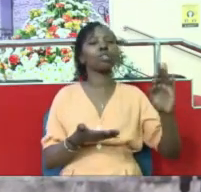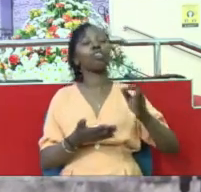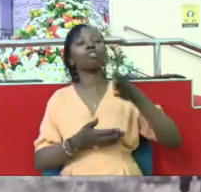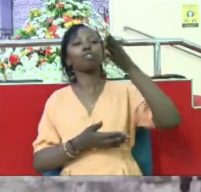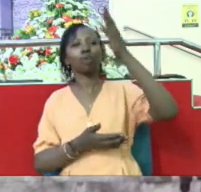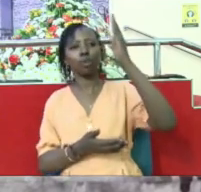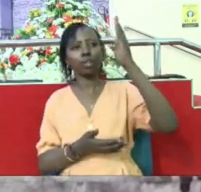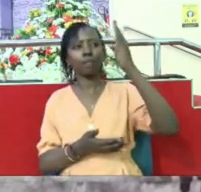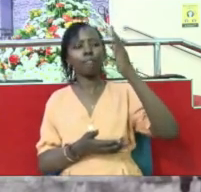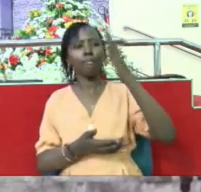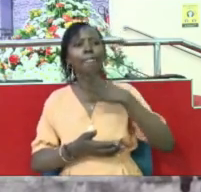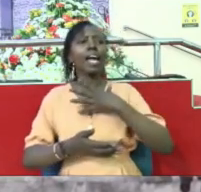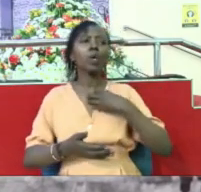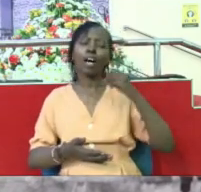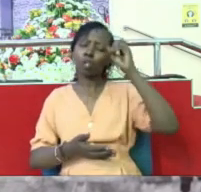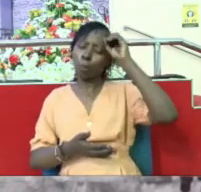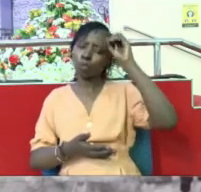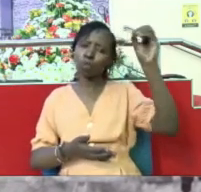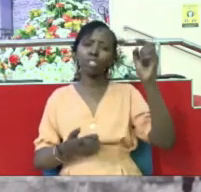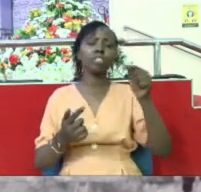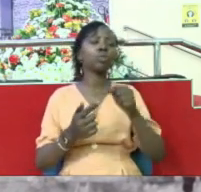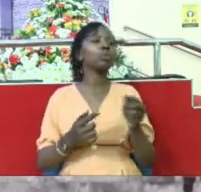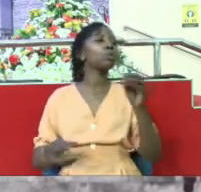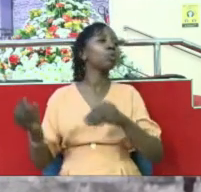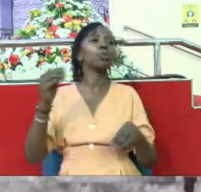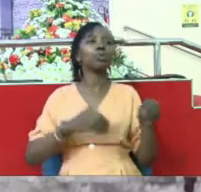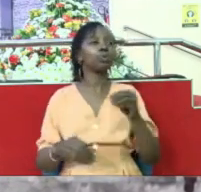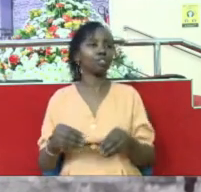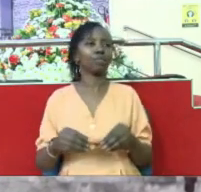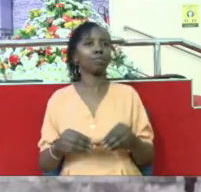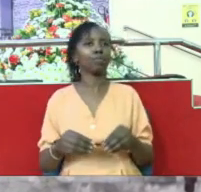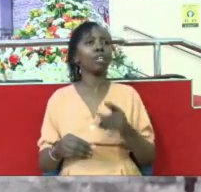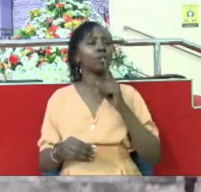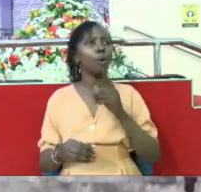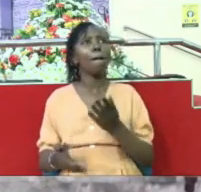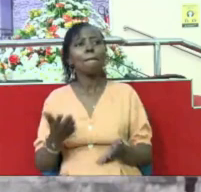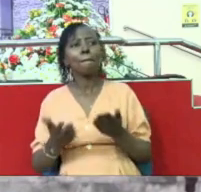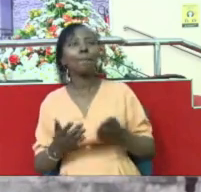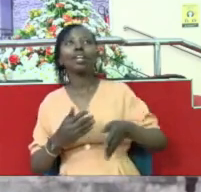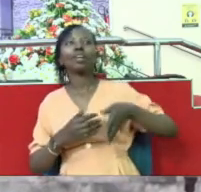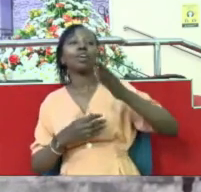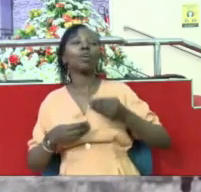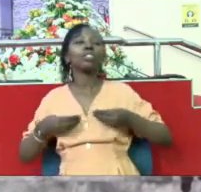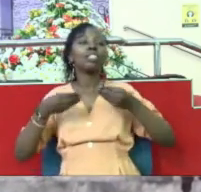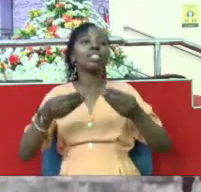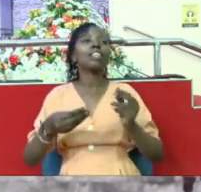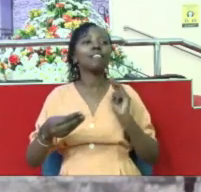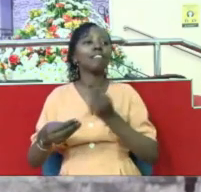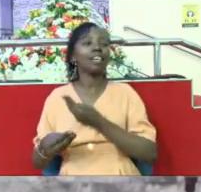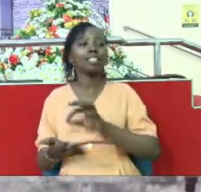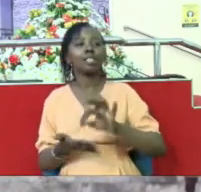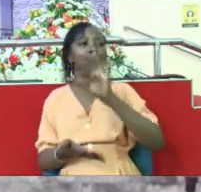We want the opportunity to give. Tunataka nafasi ya kutoa. May God give us and release that spirit among us. Mungu atupatie hiyo